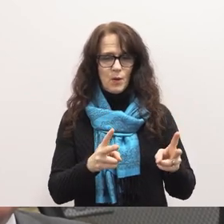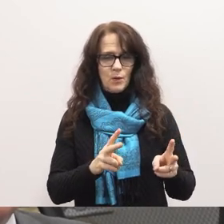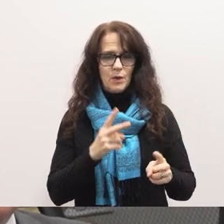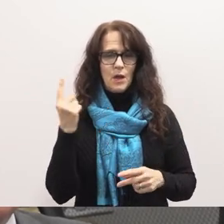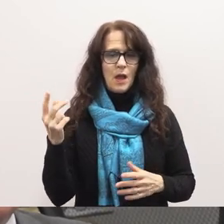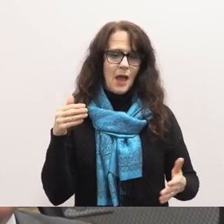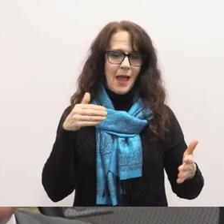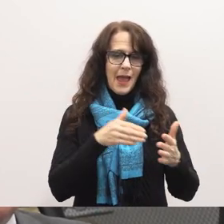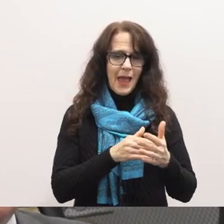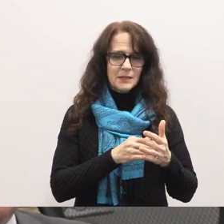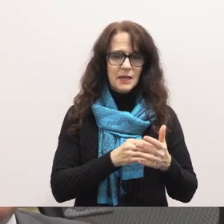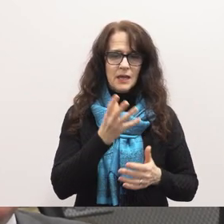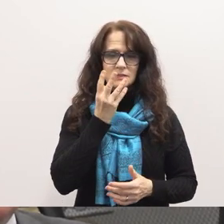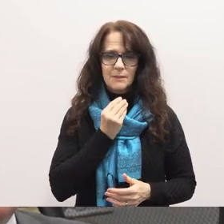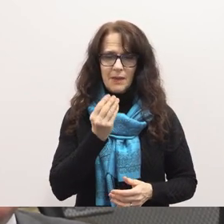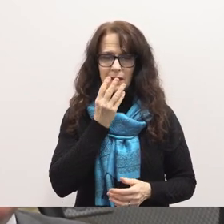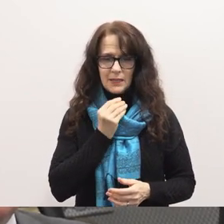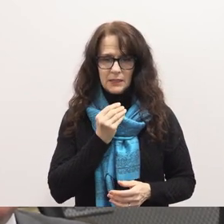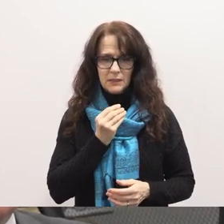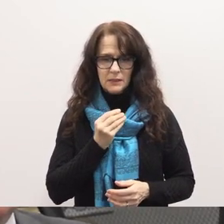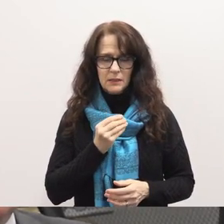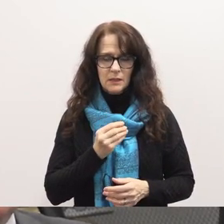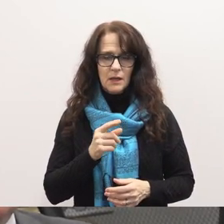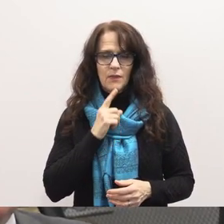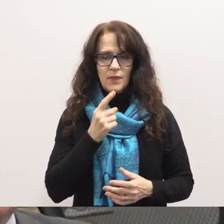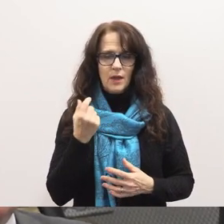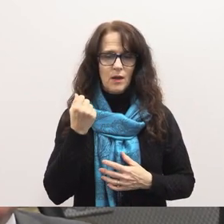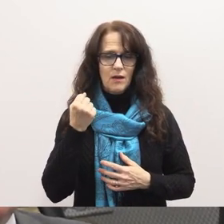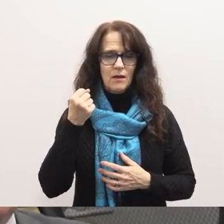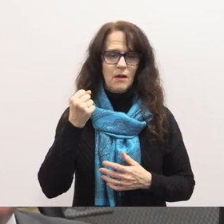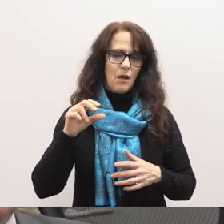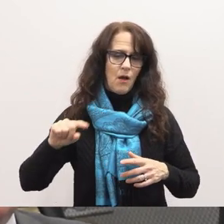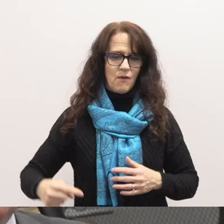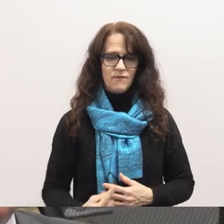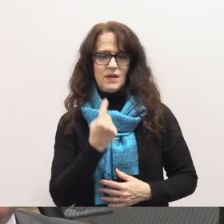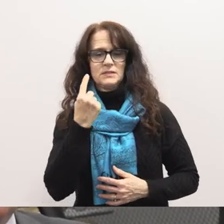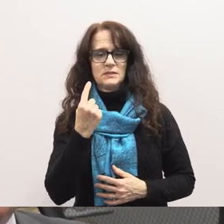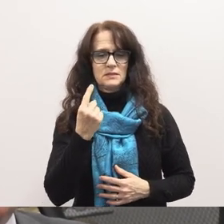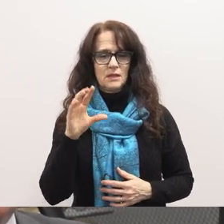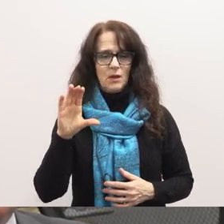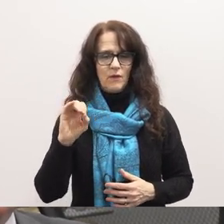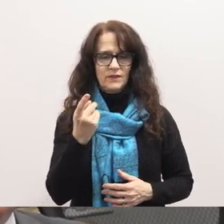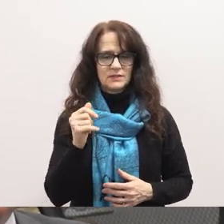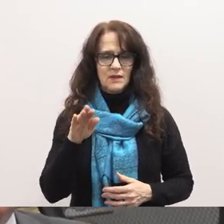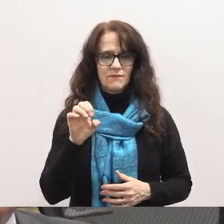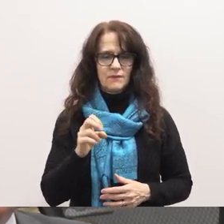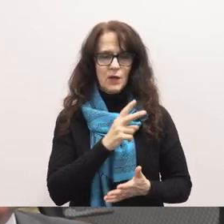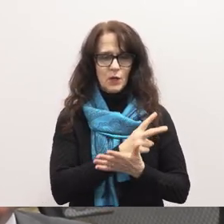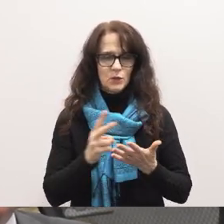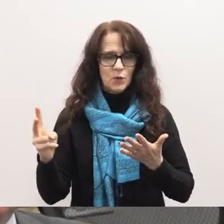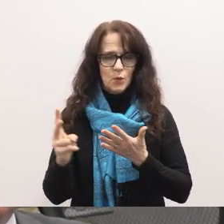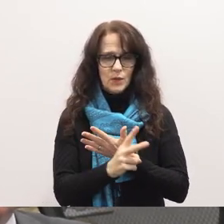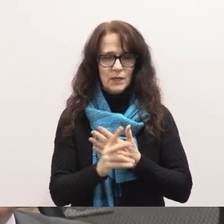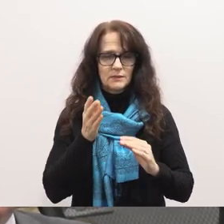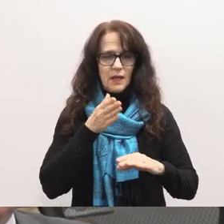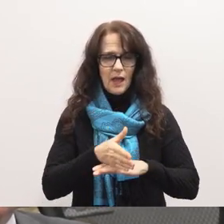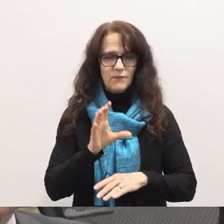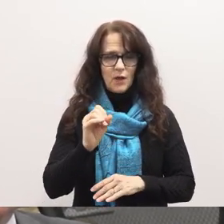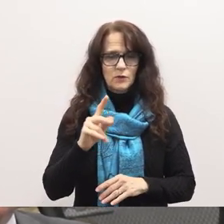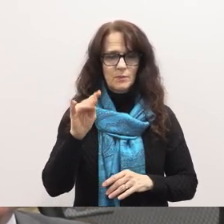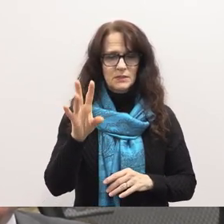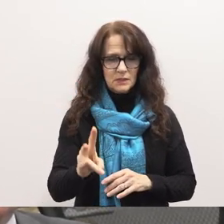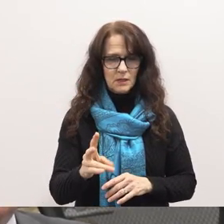only anti-Semitic, but they're outright offensive. After 2 weeks after October 7th,